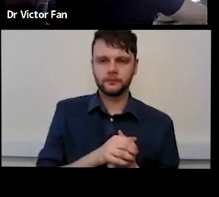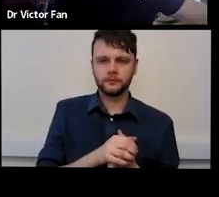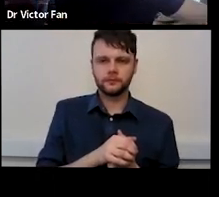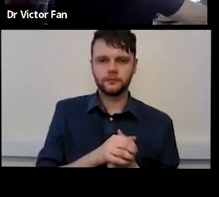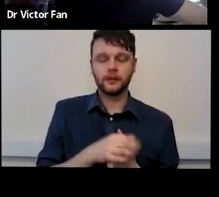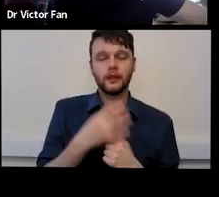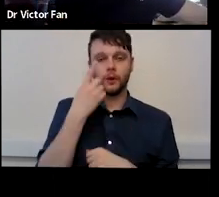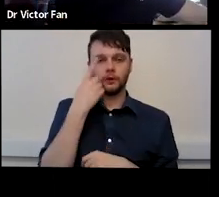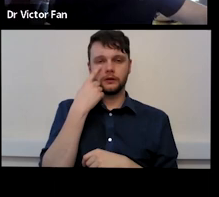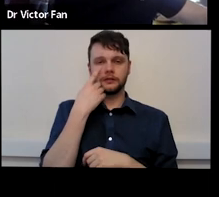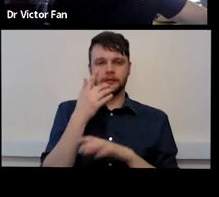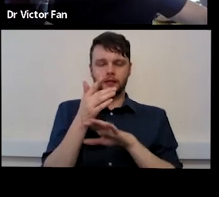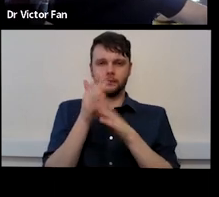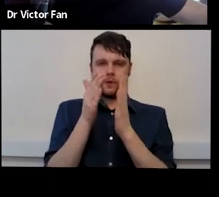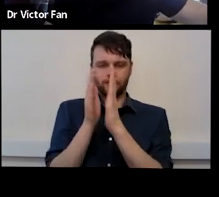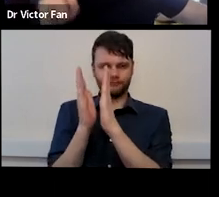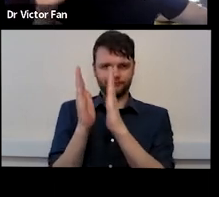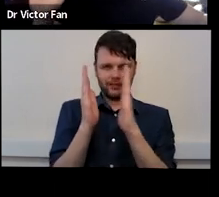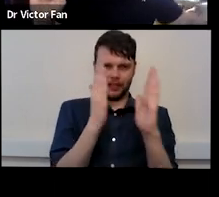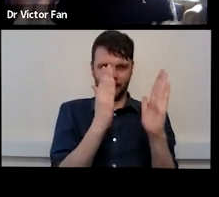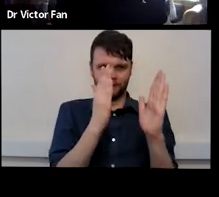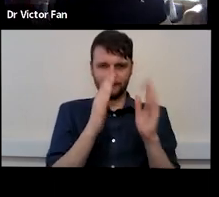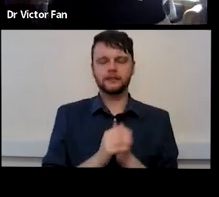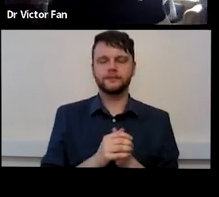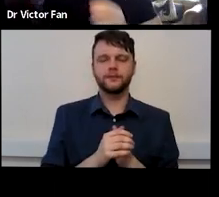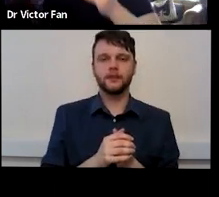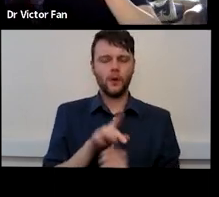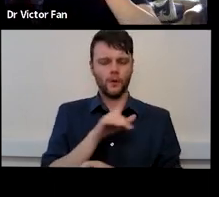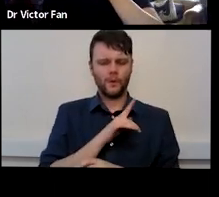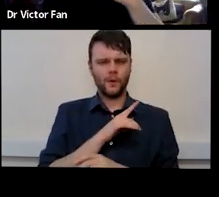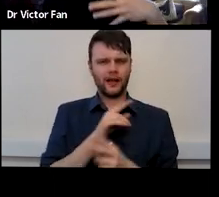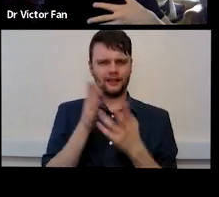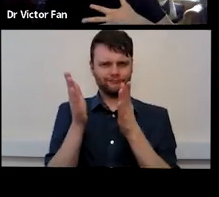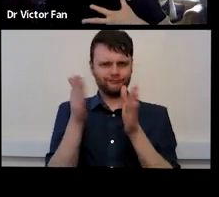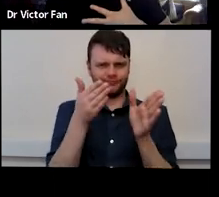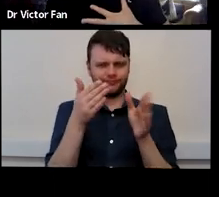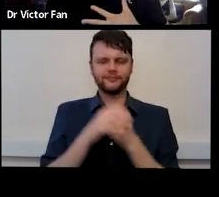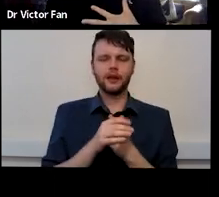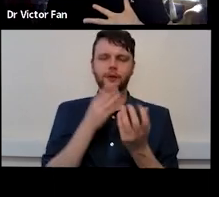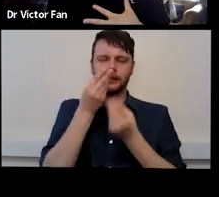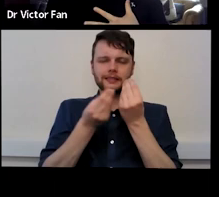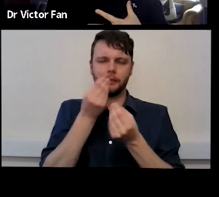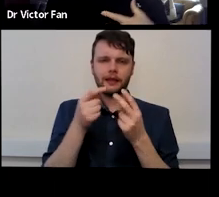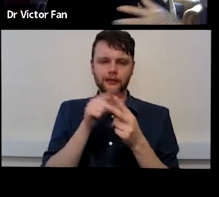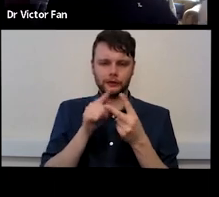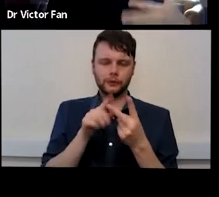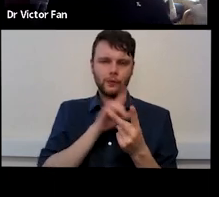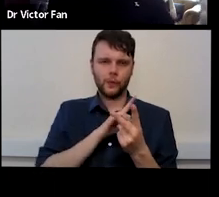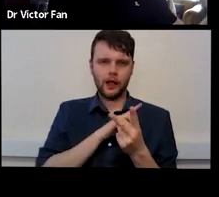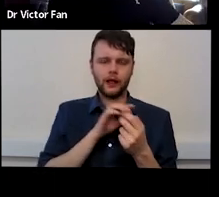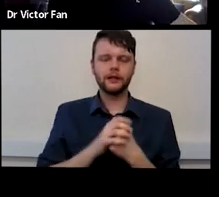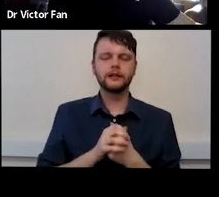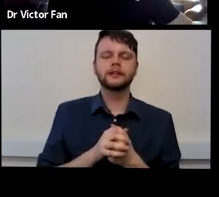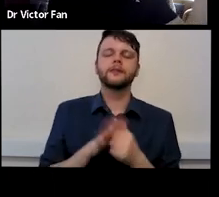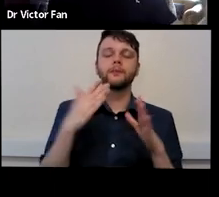descended toward the left. Now, it has two functions, and I'm going to tell you a more practical function